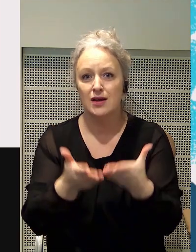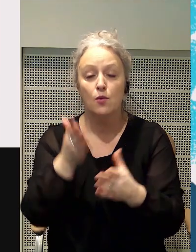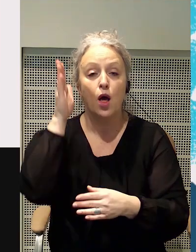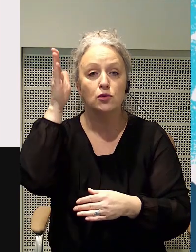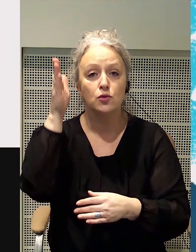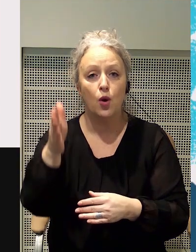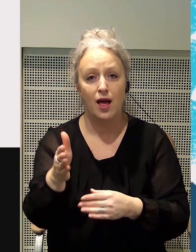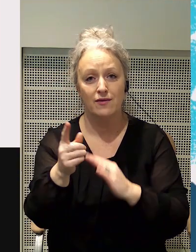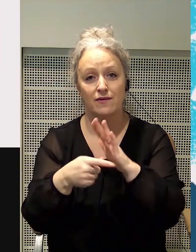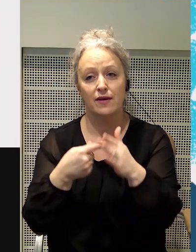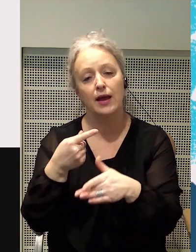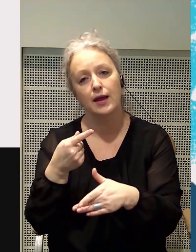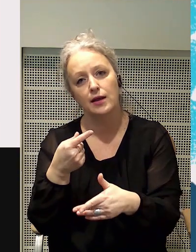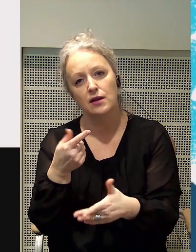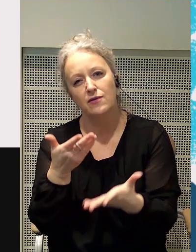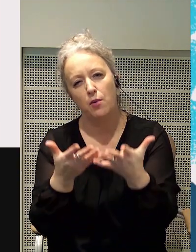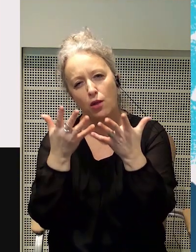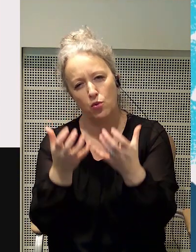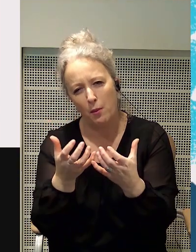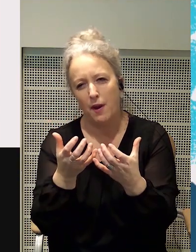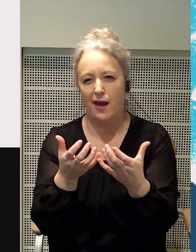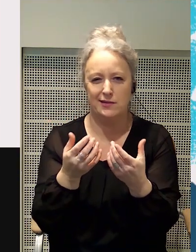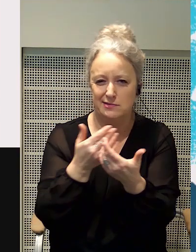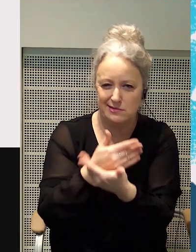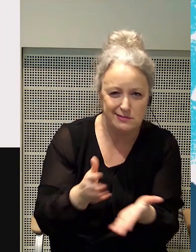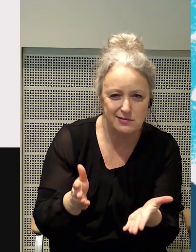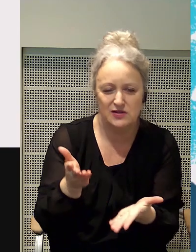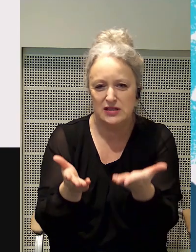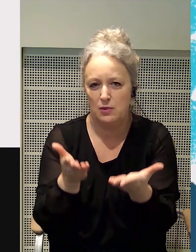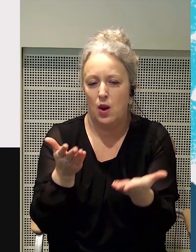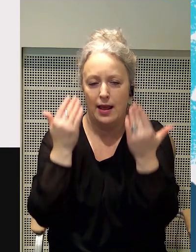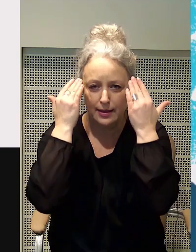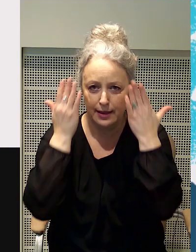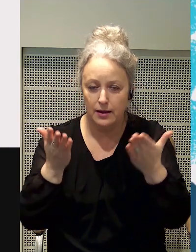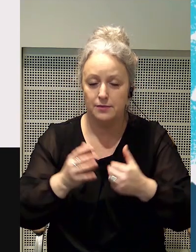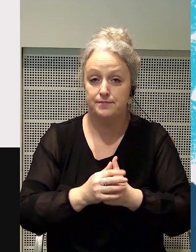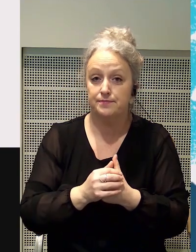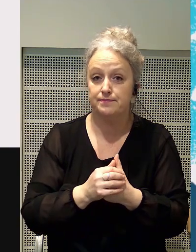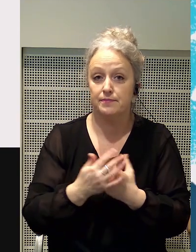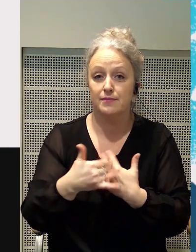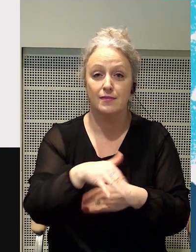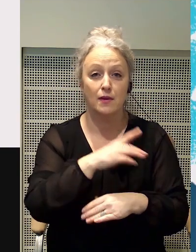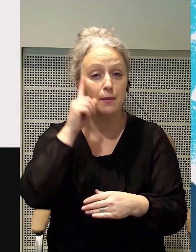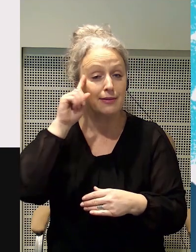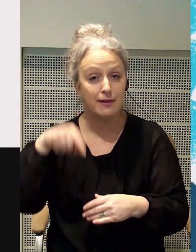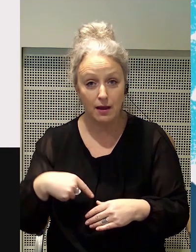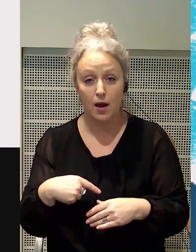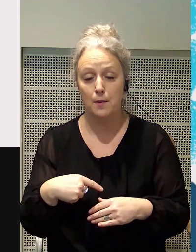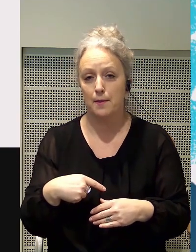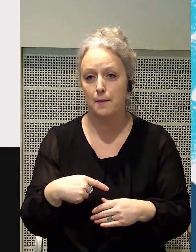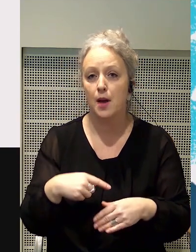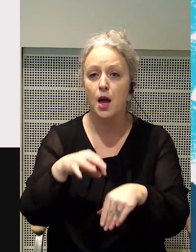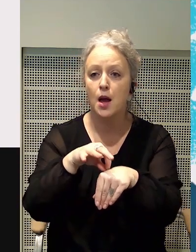So we all know and are aware about the challenges that rare disease patients and their family members face during their